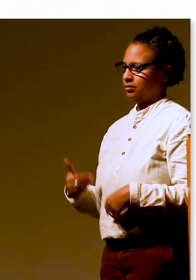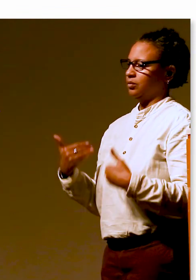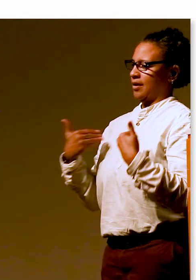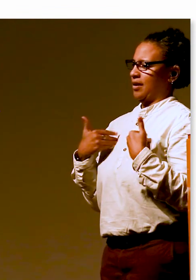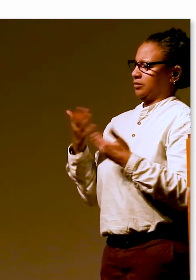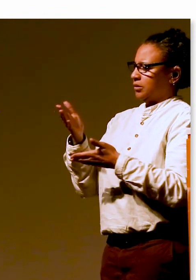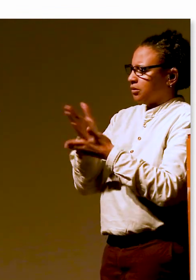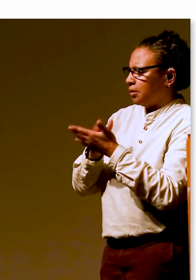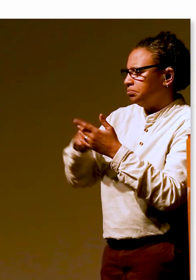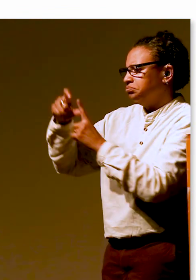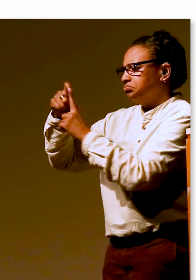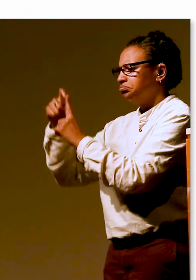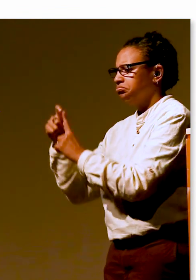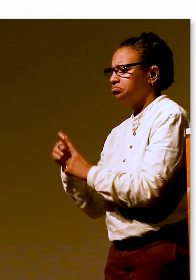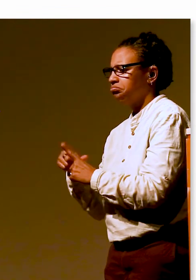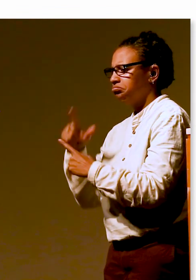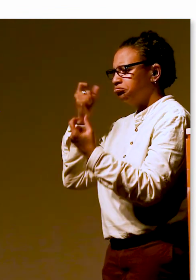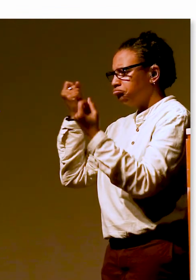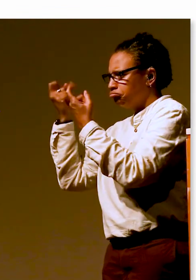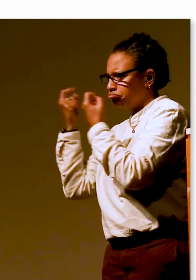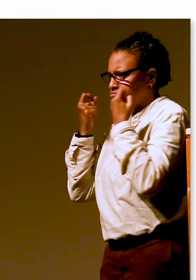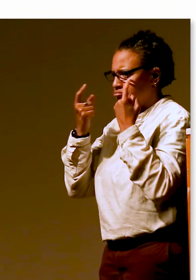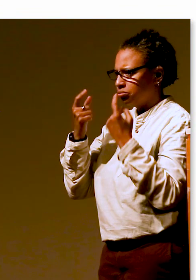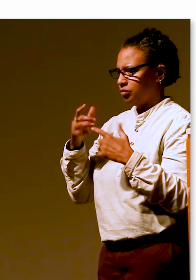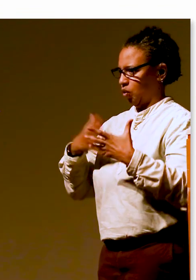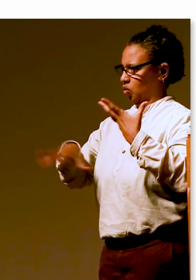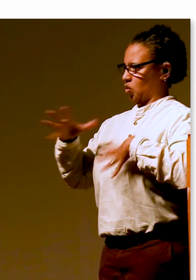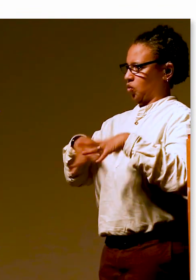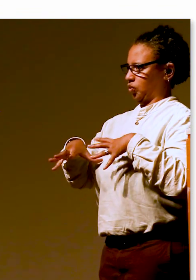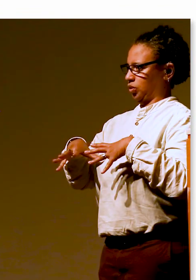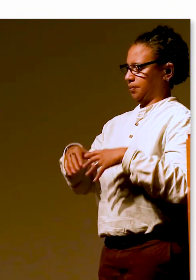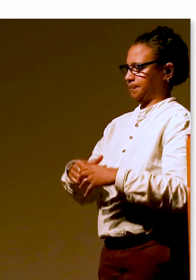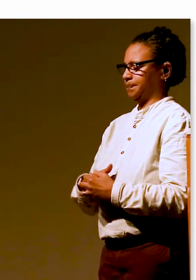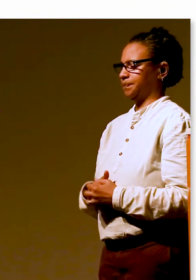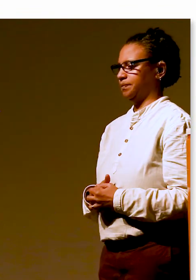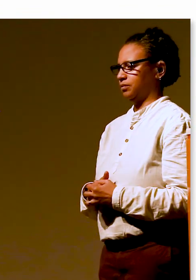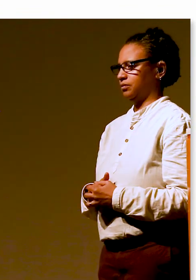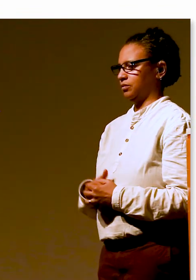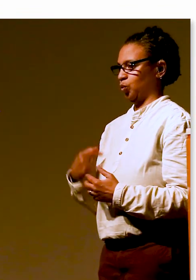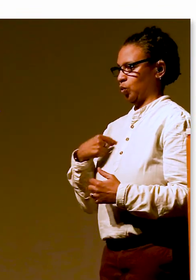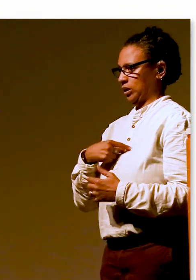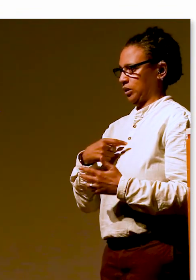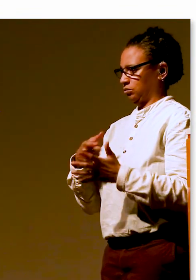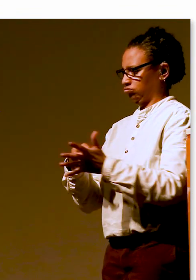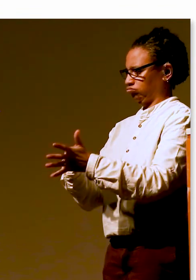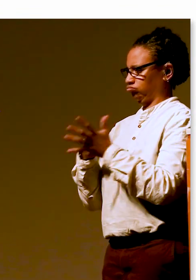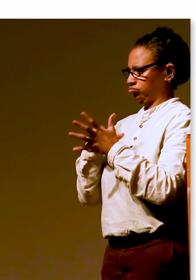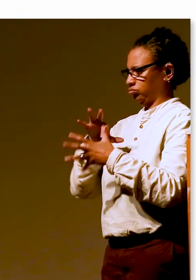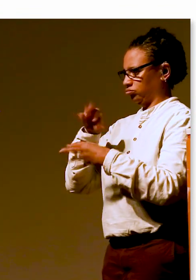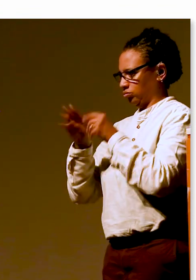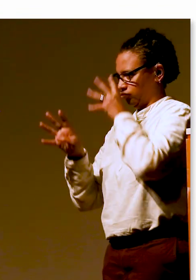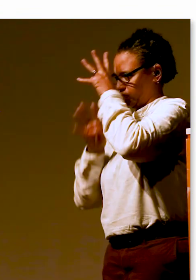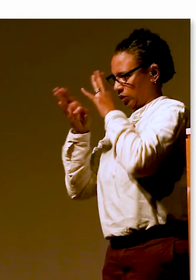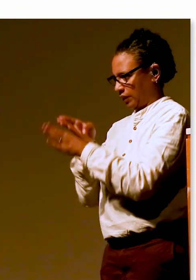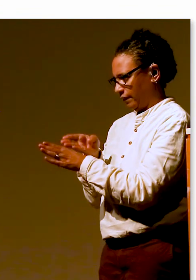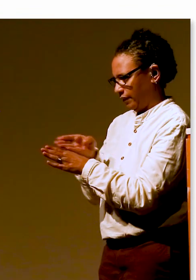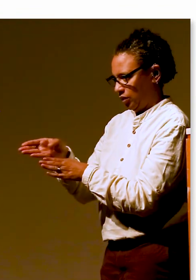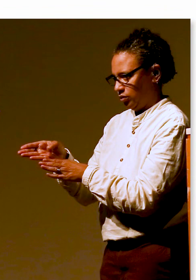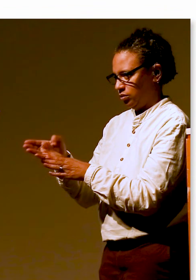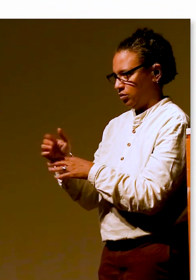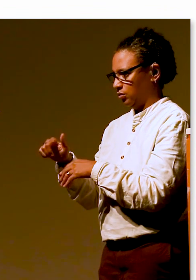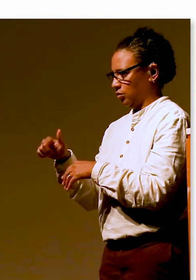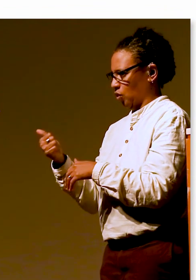friend Sinead, but I love working in partnership with fashion brands, because no matter what, you can kind of name 5 fashion brands, like,